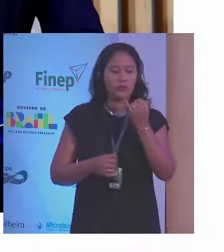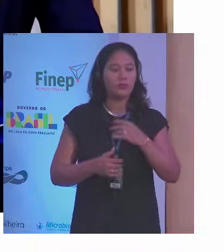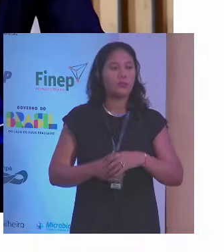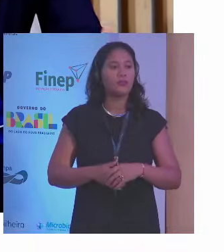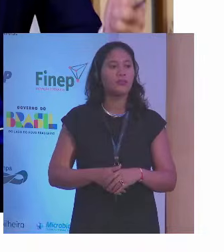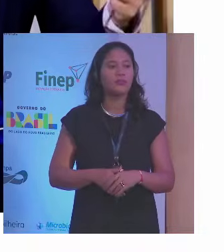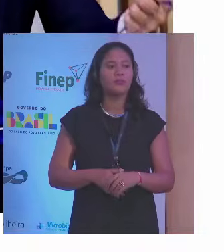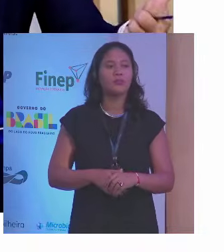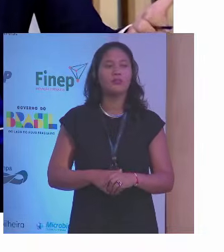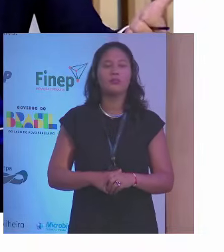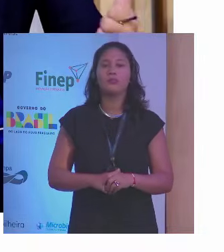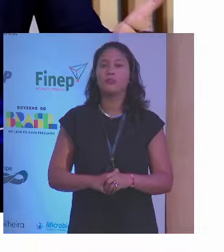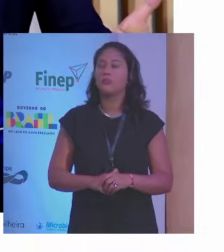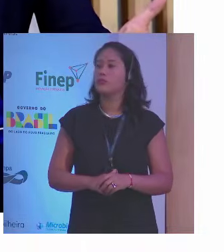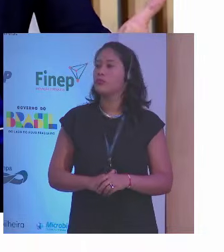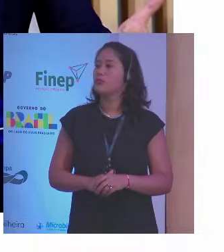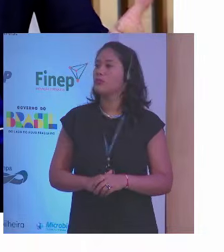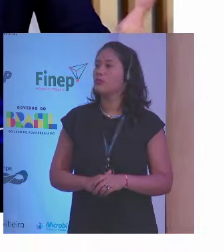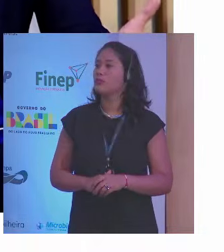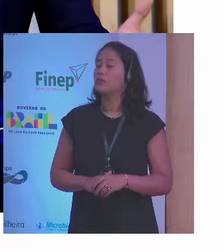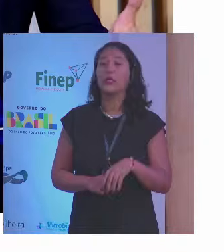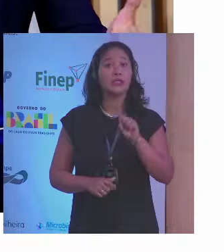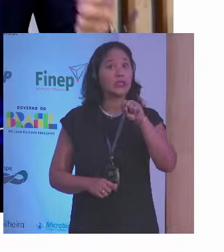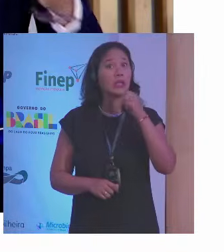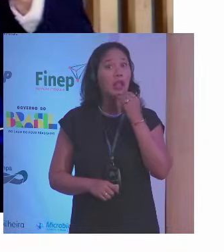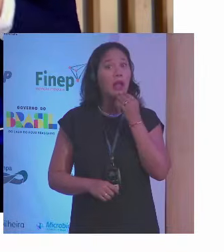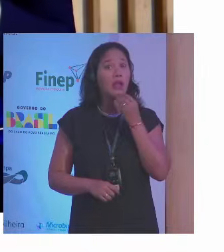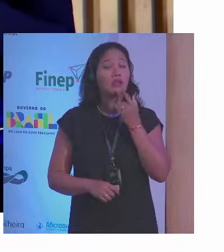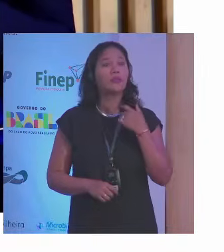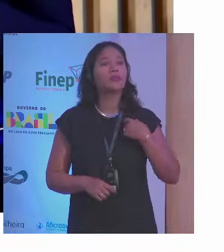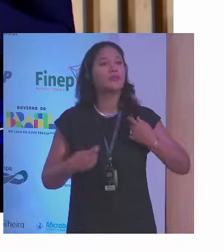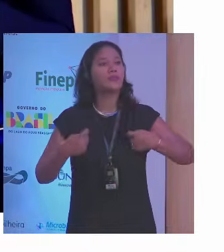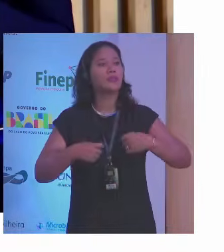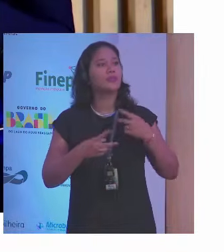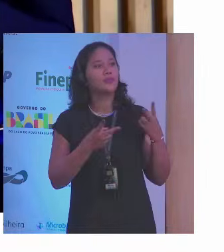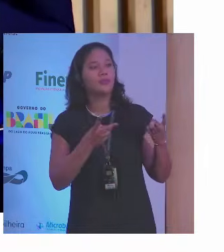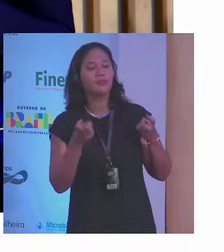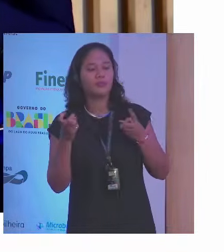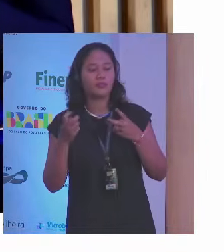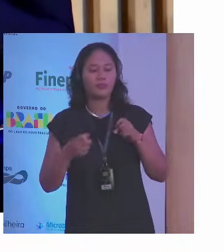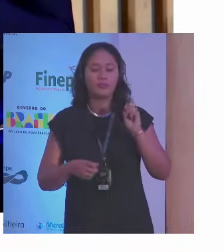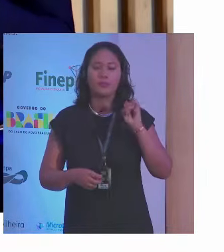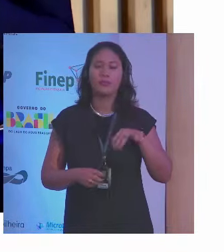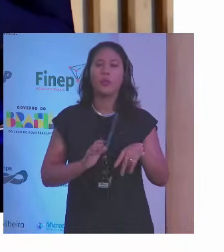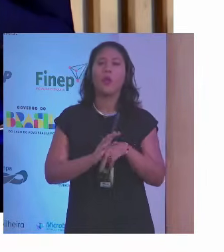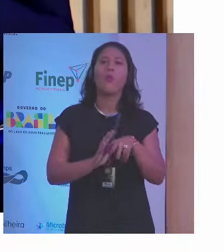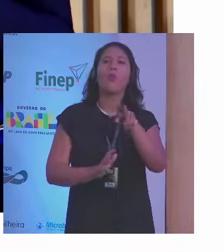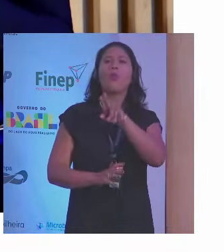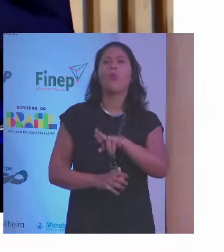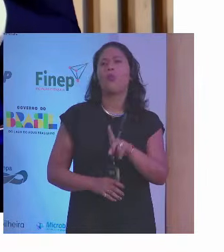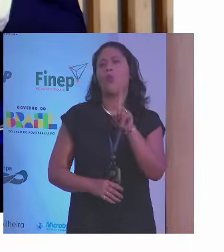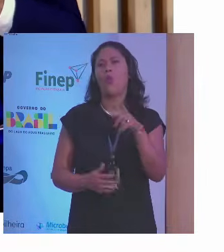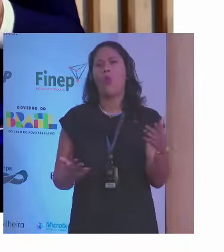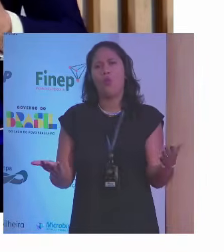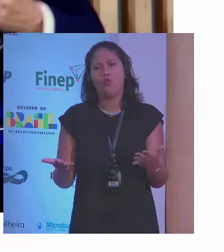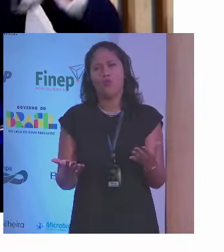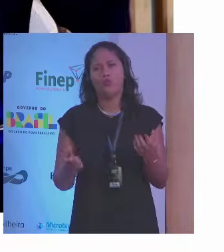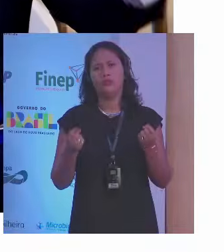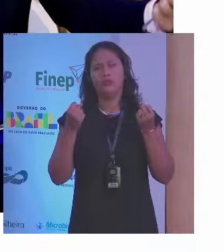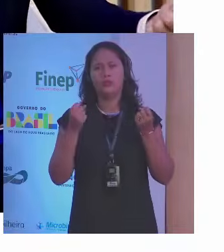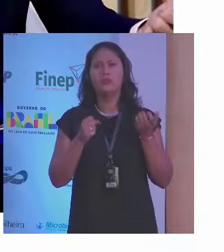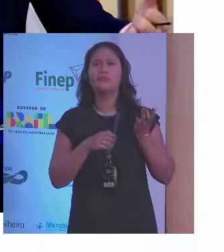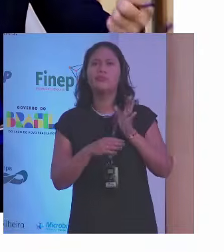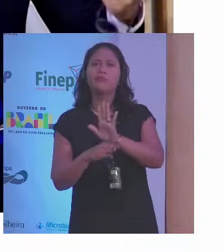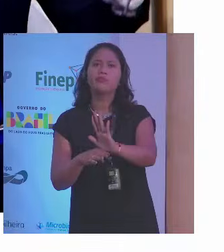Yes, we absolutely need observations, and this is something that is used today to also to help and advocate for